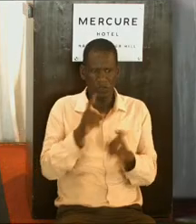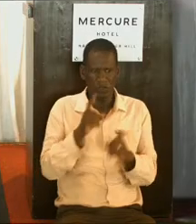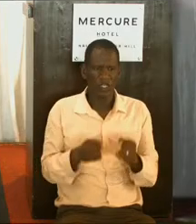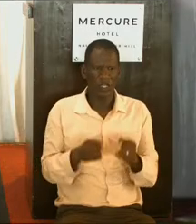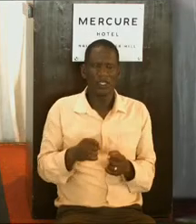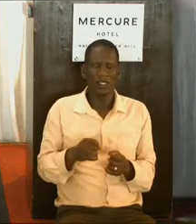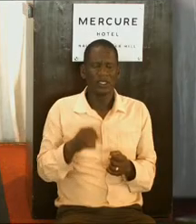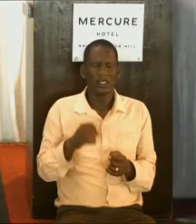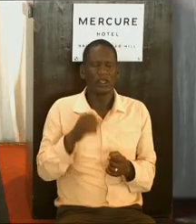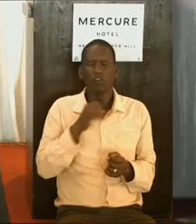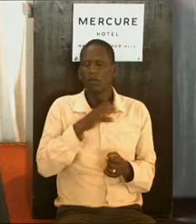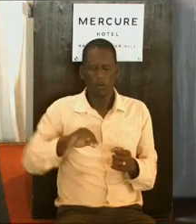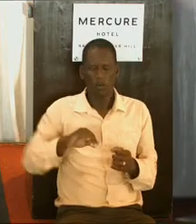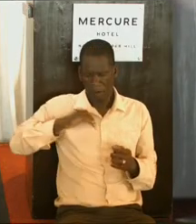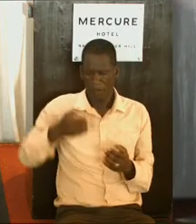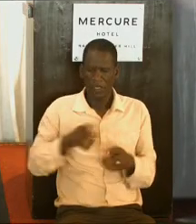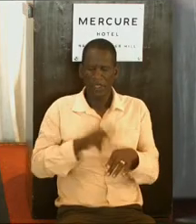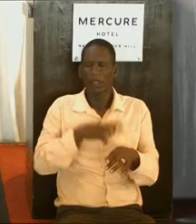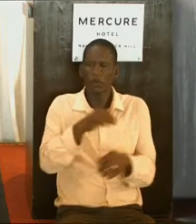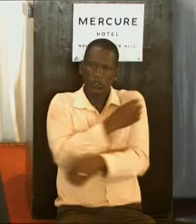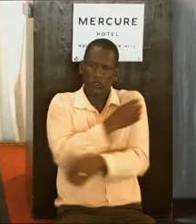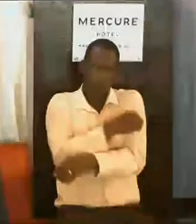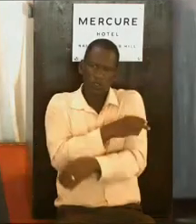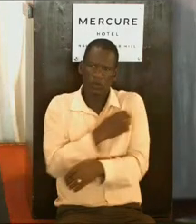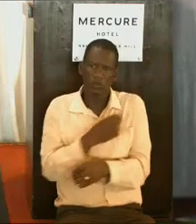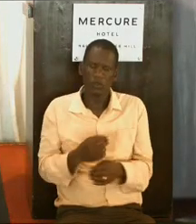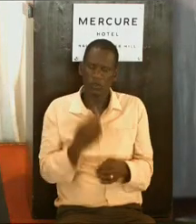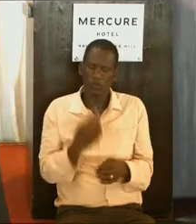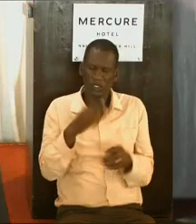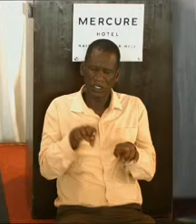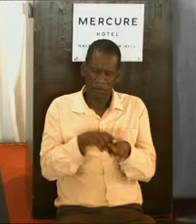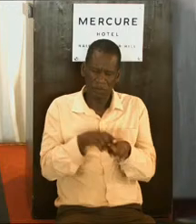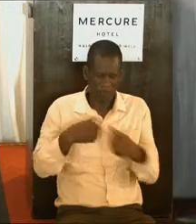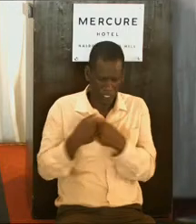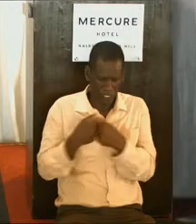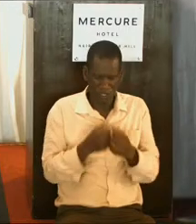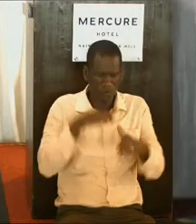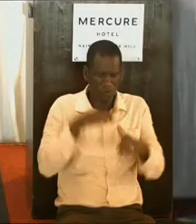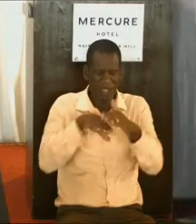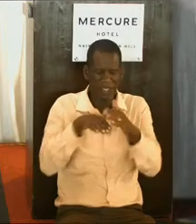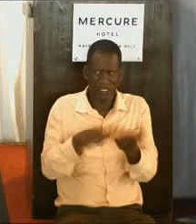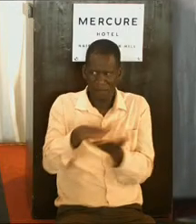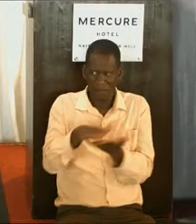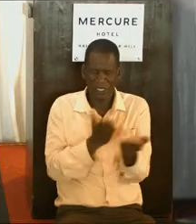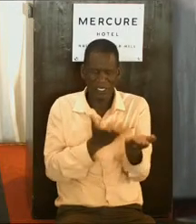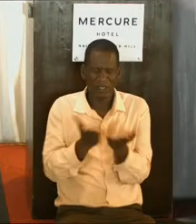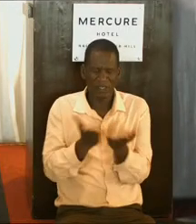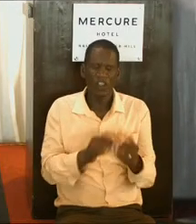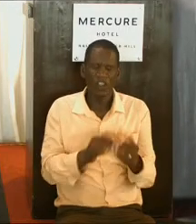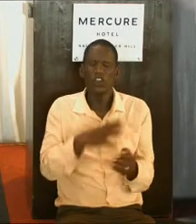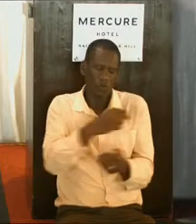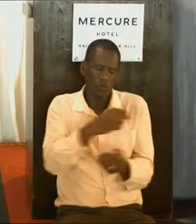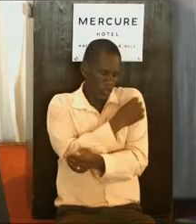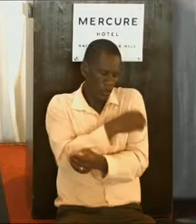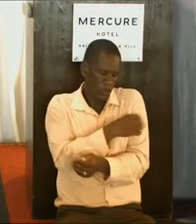mama that when she goes to hospital you still have challenges in terms of accessing basic services